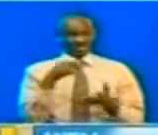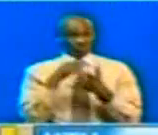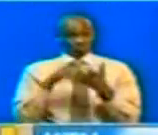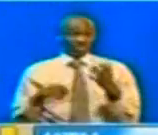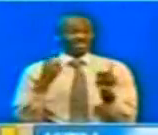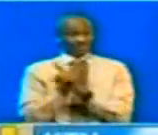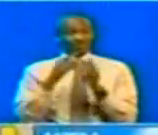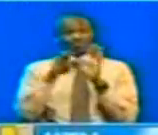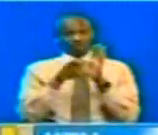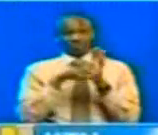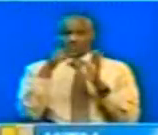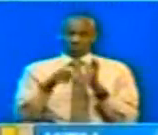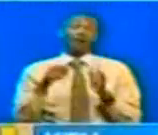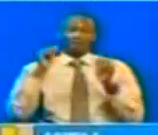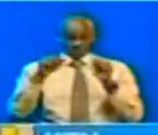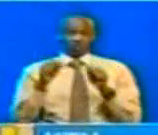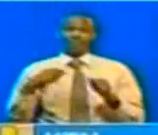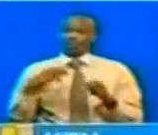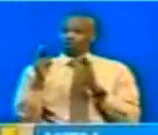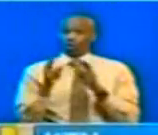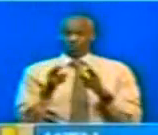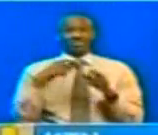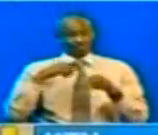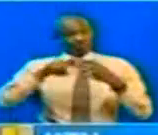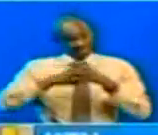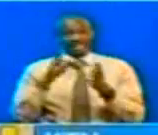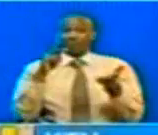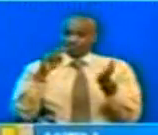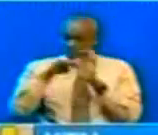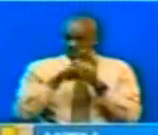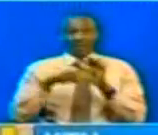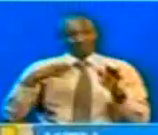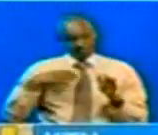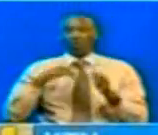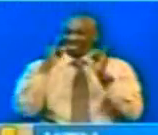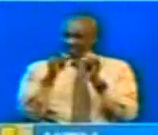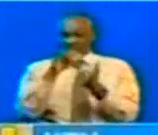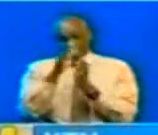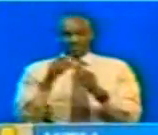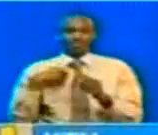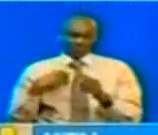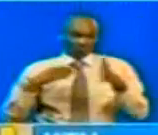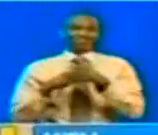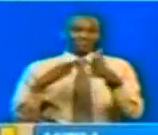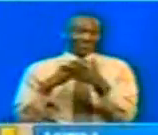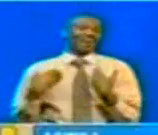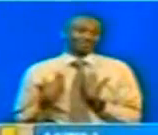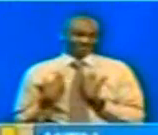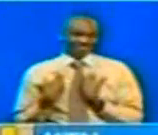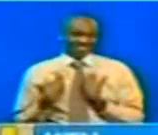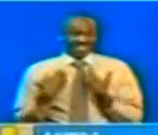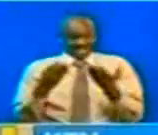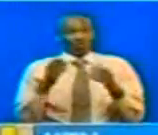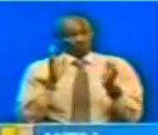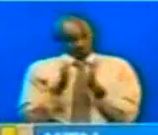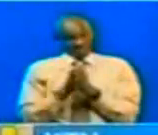other programs, you would expect that when you're initiating a program, any new initiative in any part of the country at this time, especially